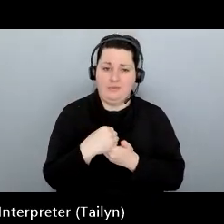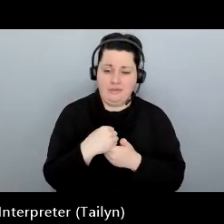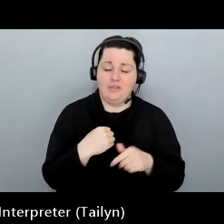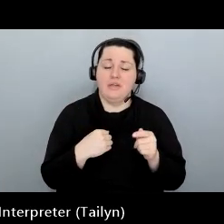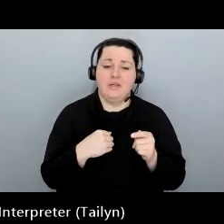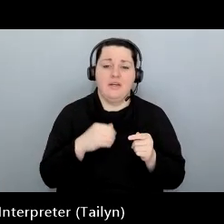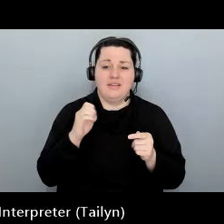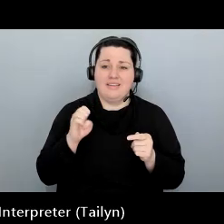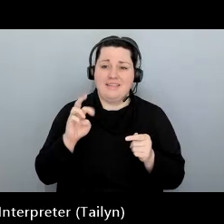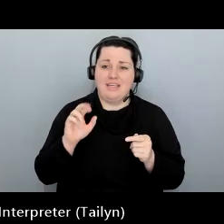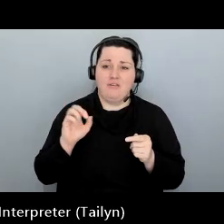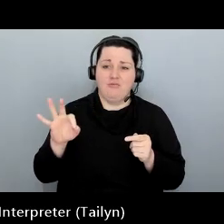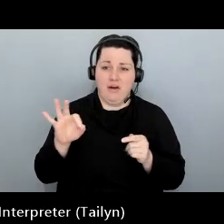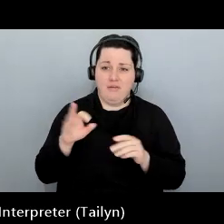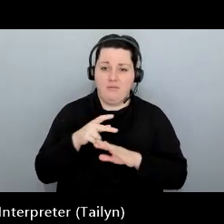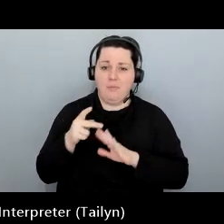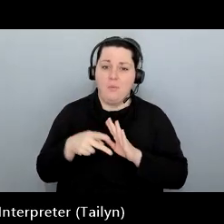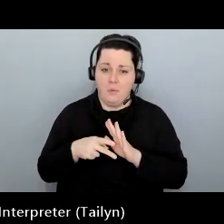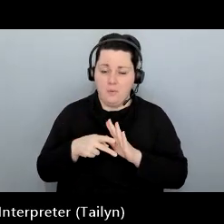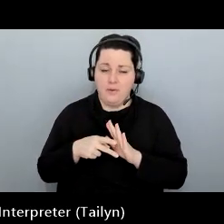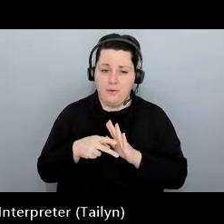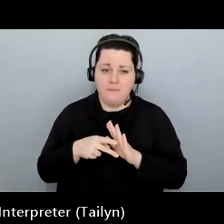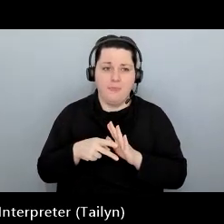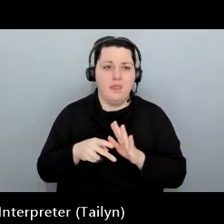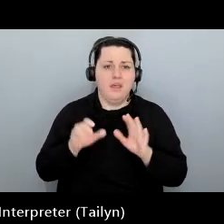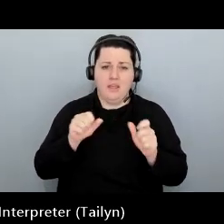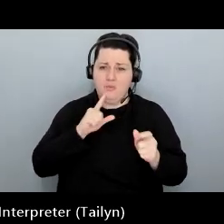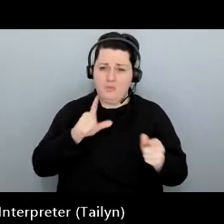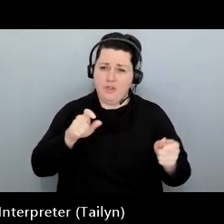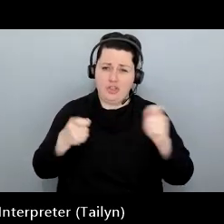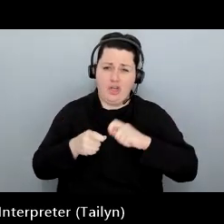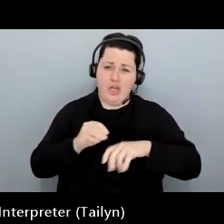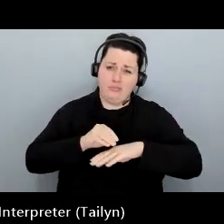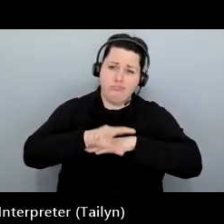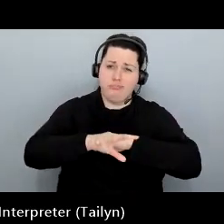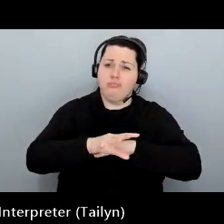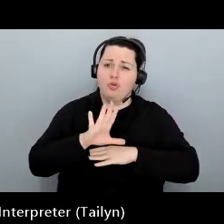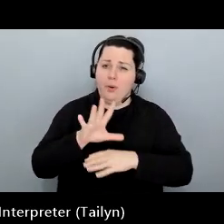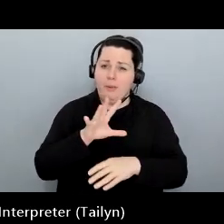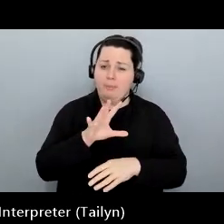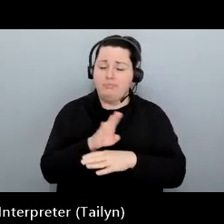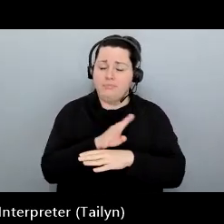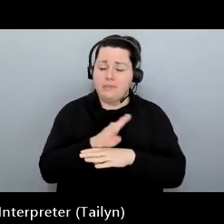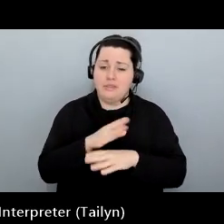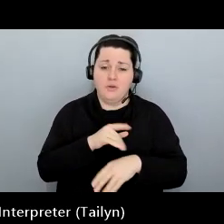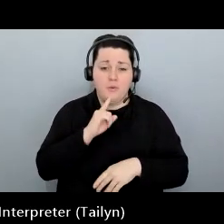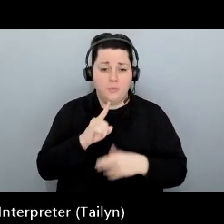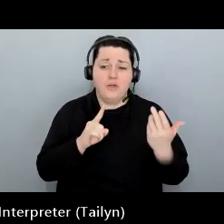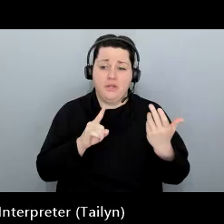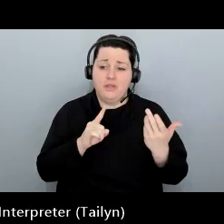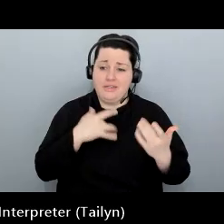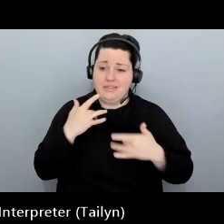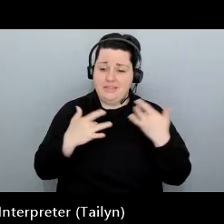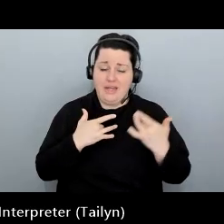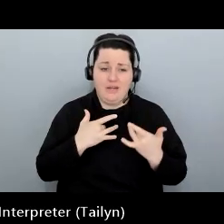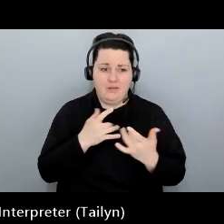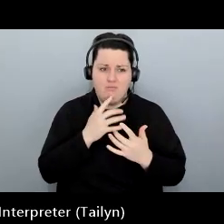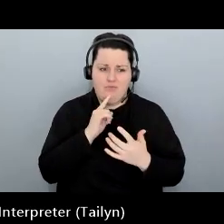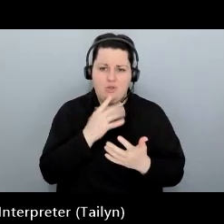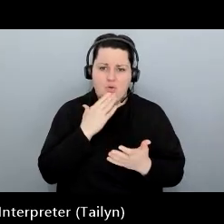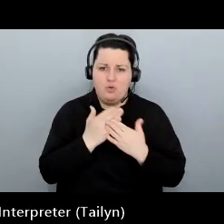ERAF program, well, not so new, can transform your business. We're excited to share this valuable information about the Employer